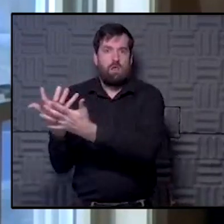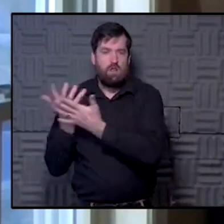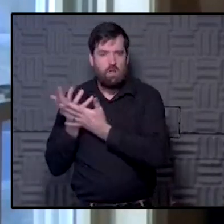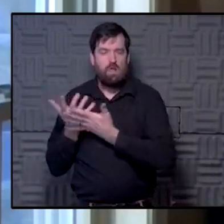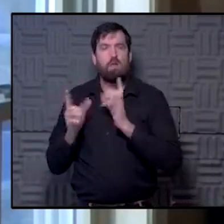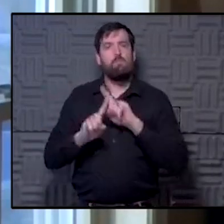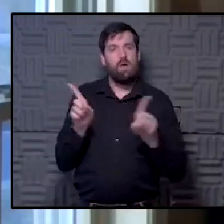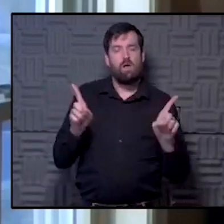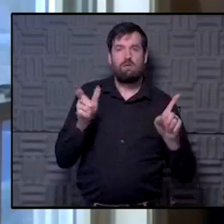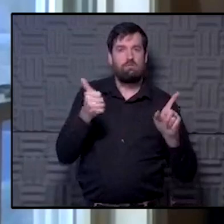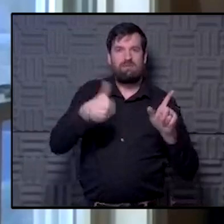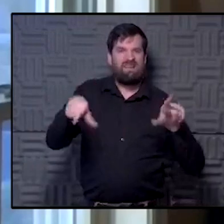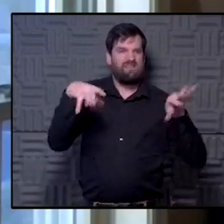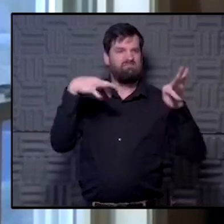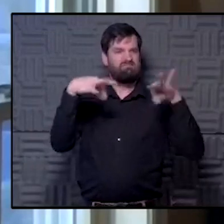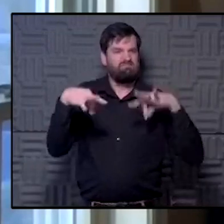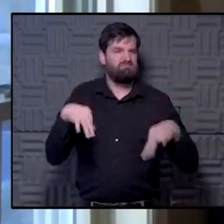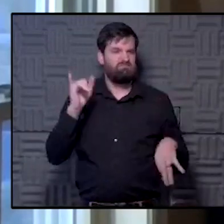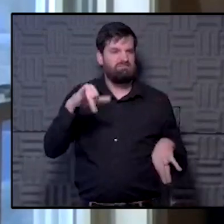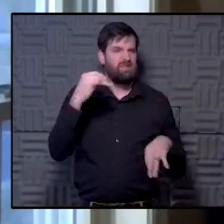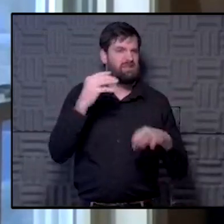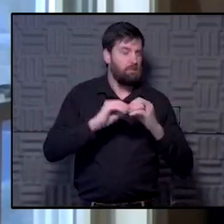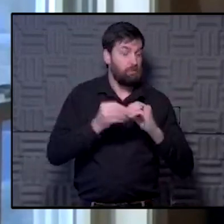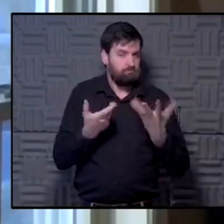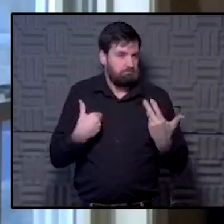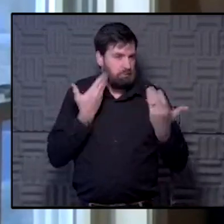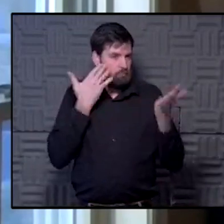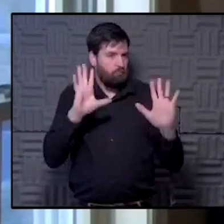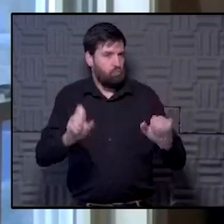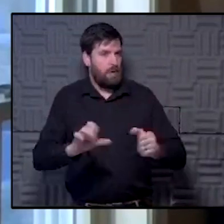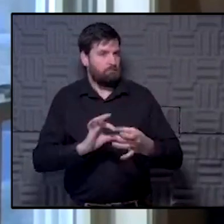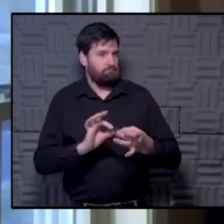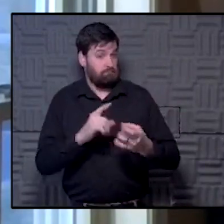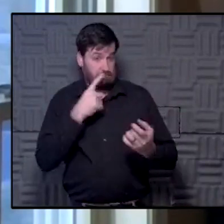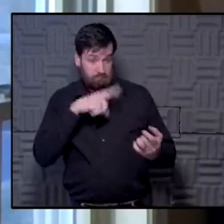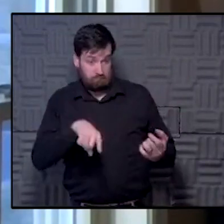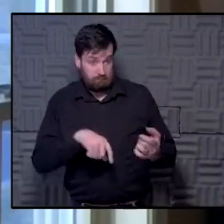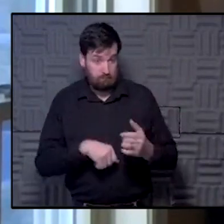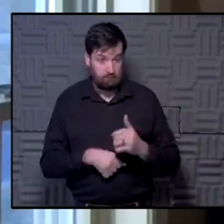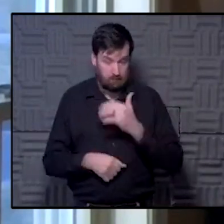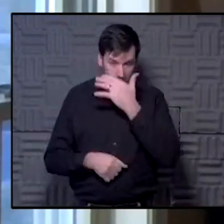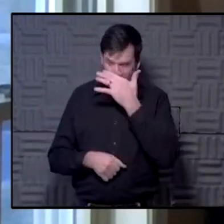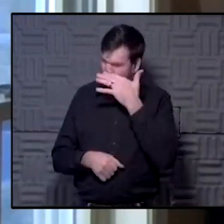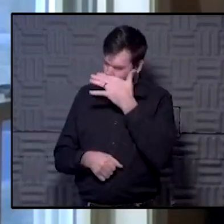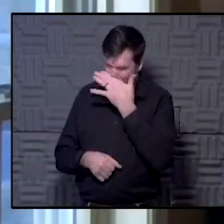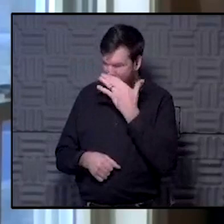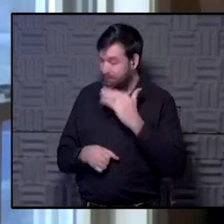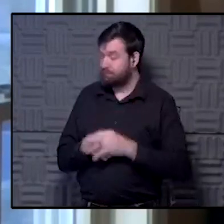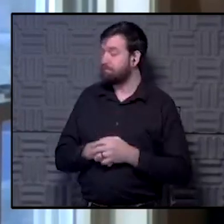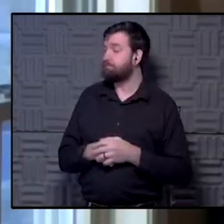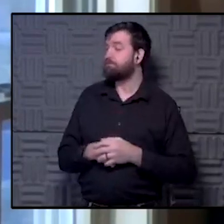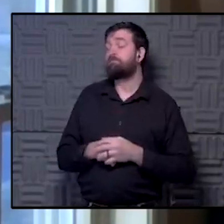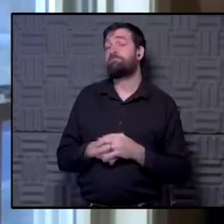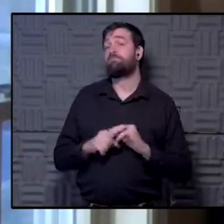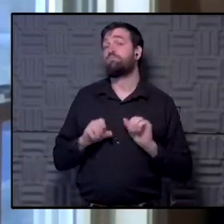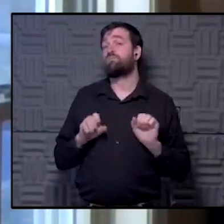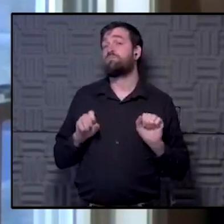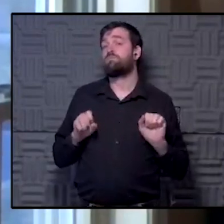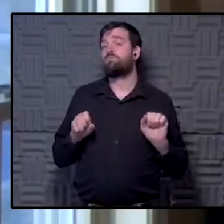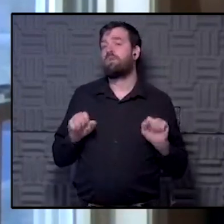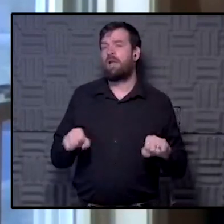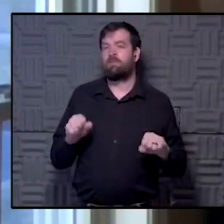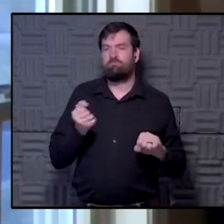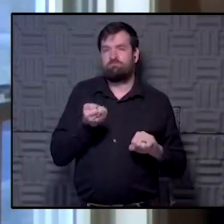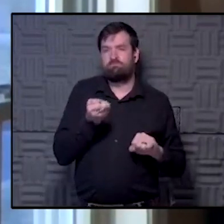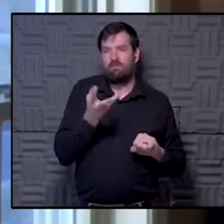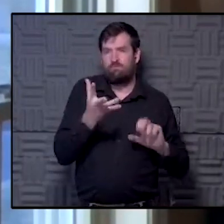but any explanation for that number? I don't know if you could speak to that, but if you can you? I can make a couple